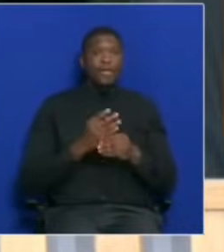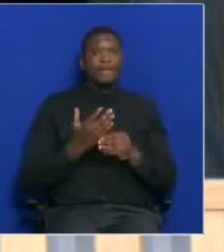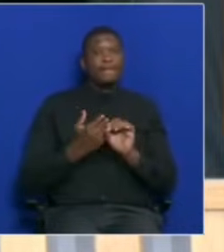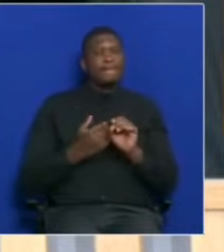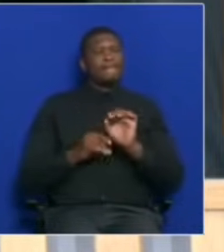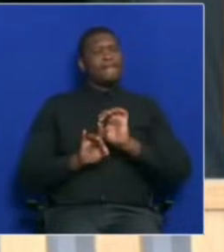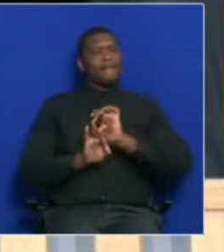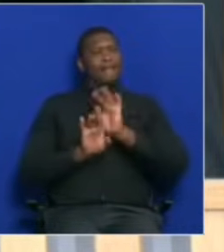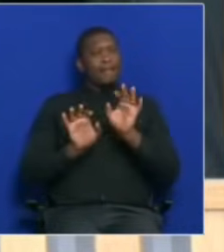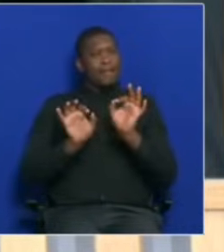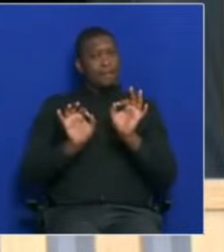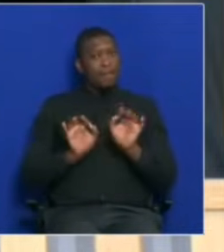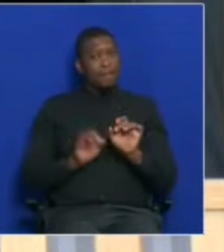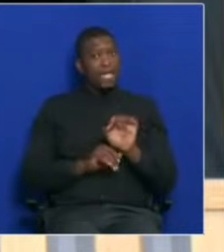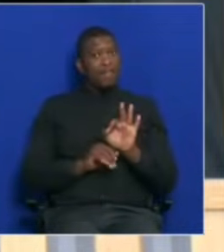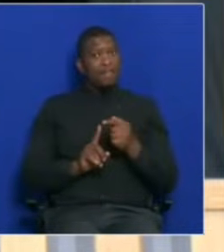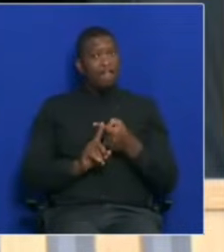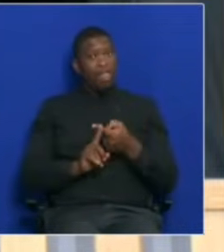if you don't comply,